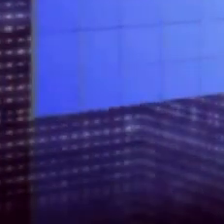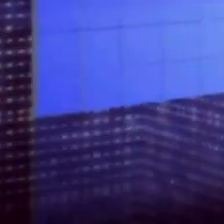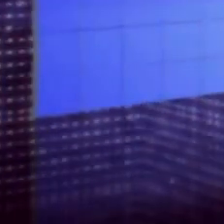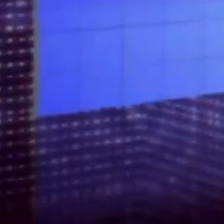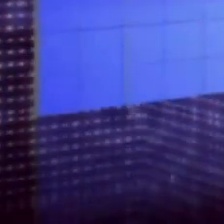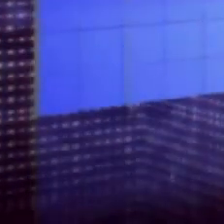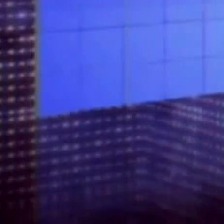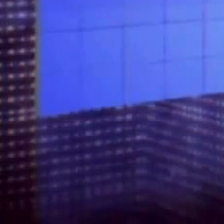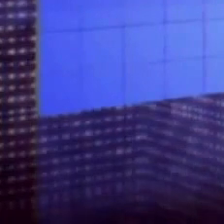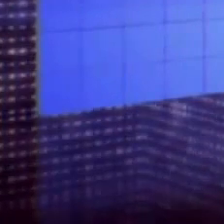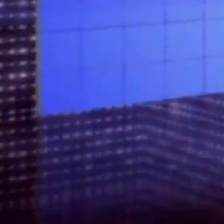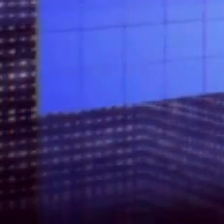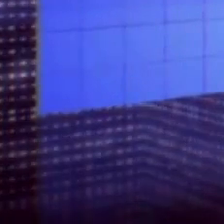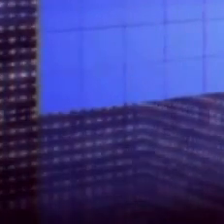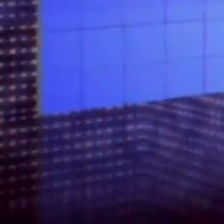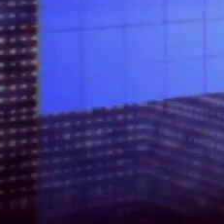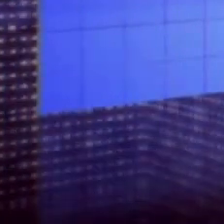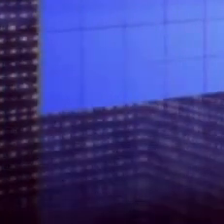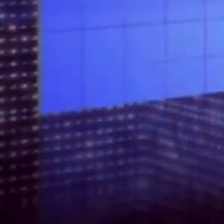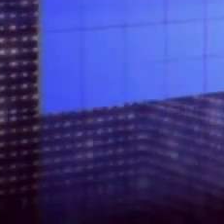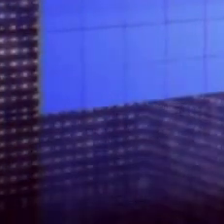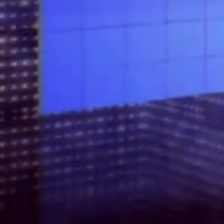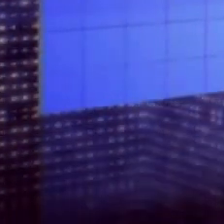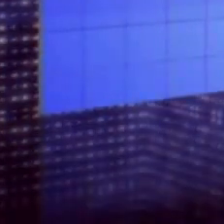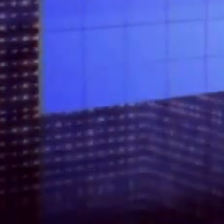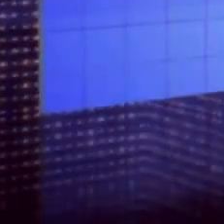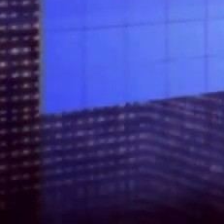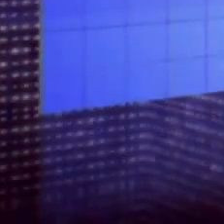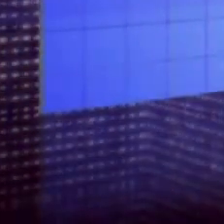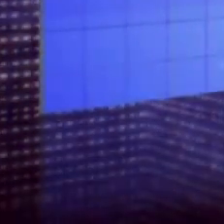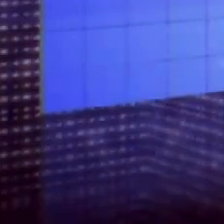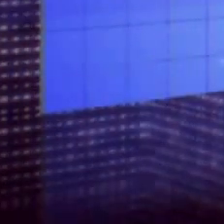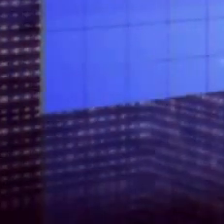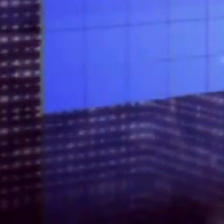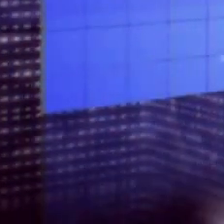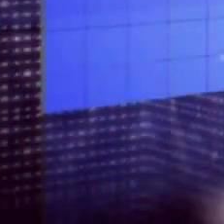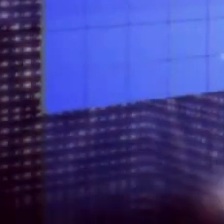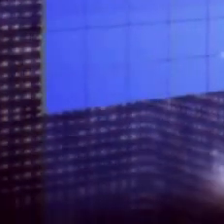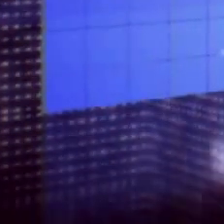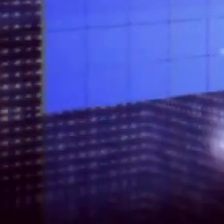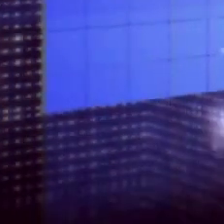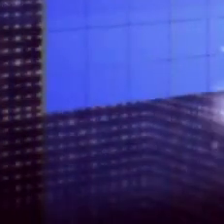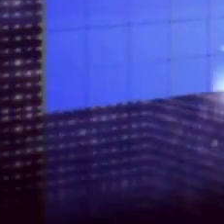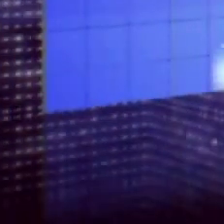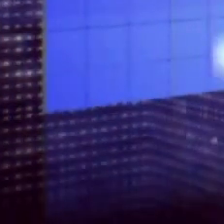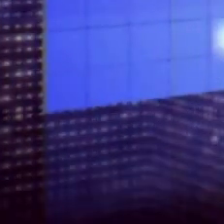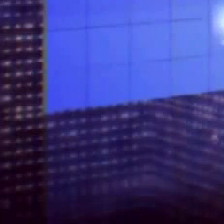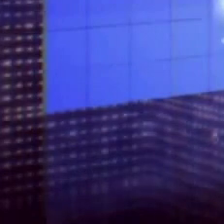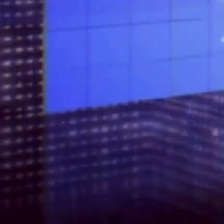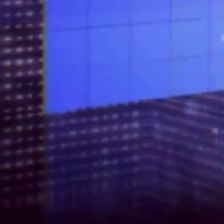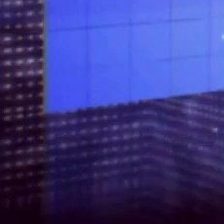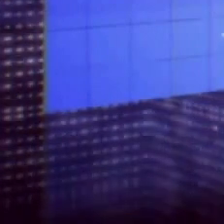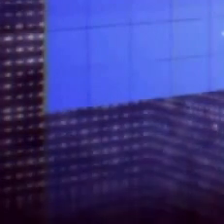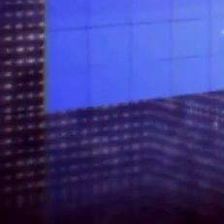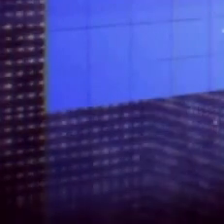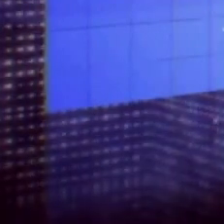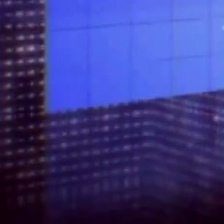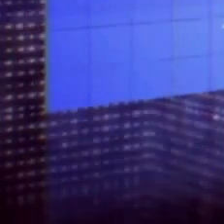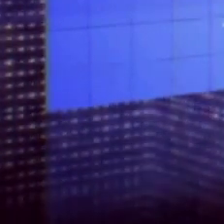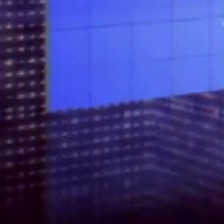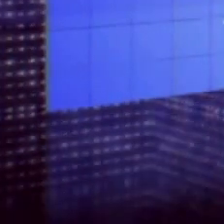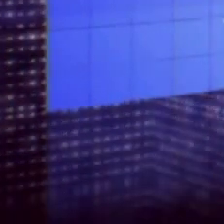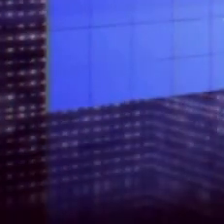visiting SSCLive.org and click the Giving button. St. Stephen is now using Cash App. Our cash tag